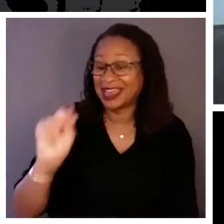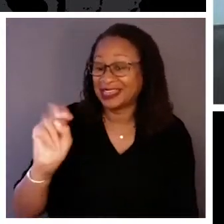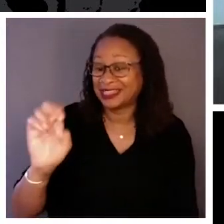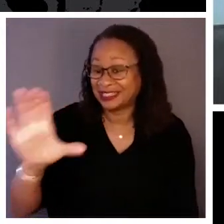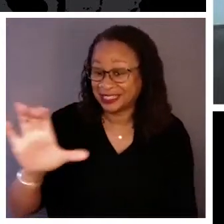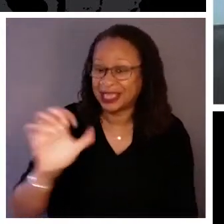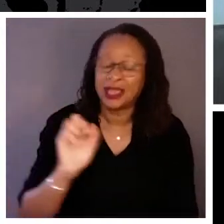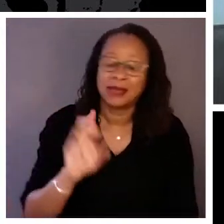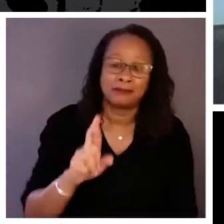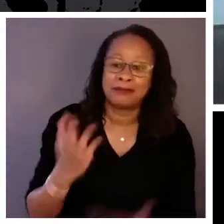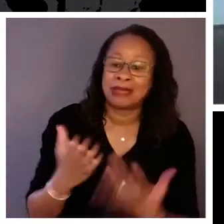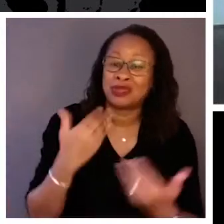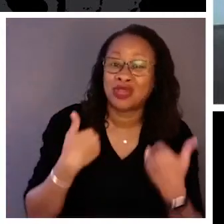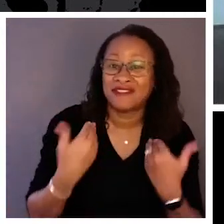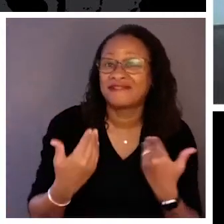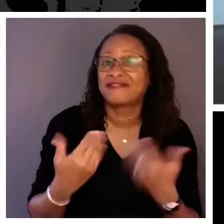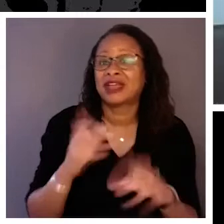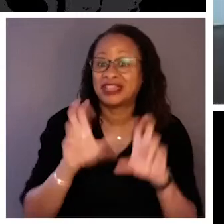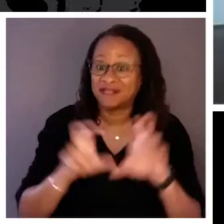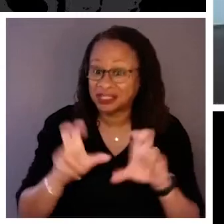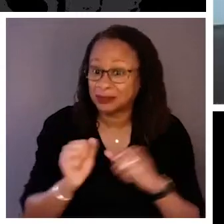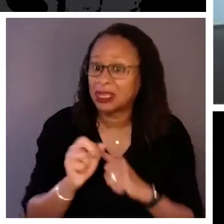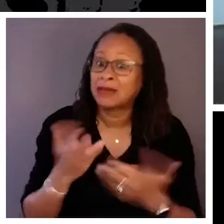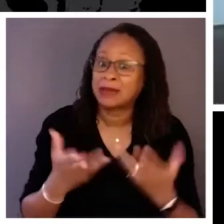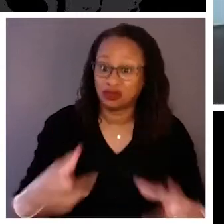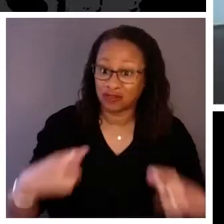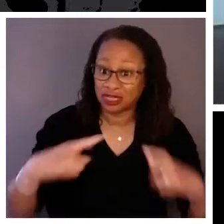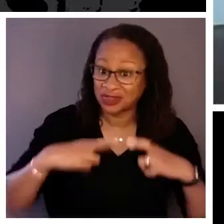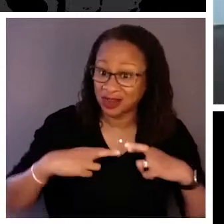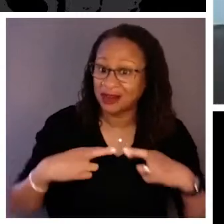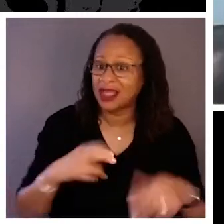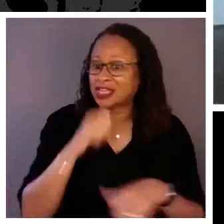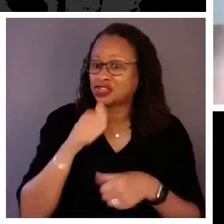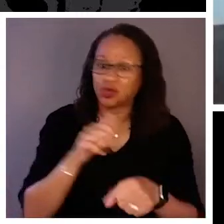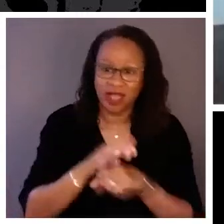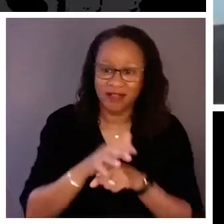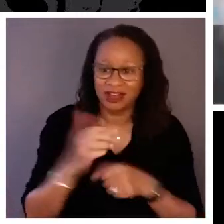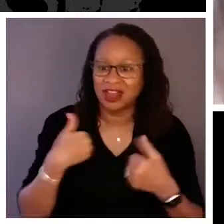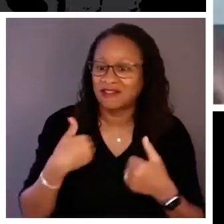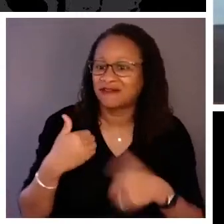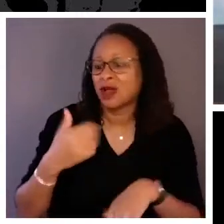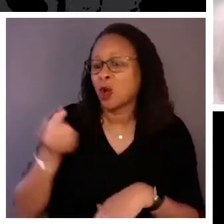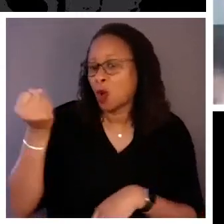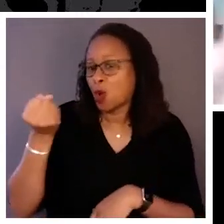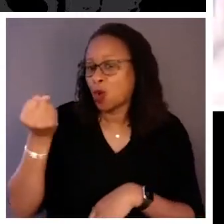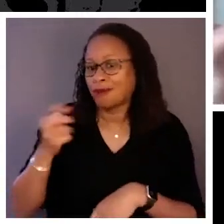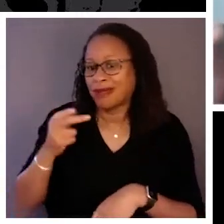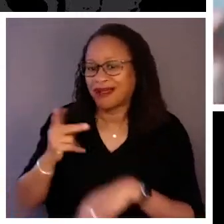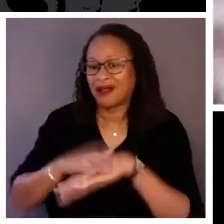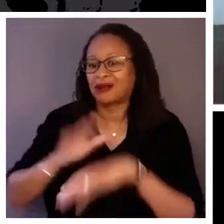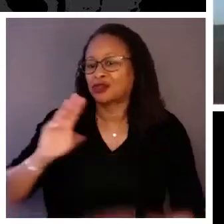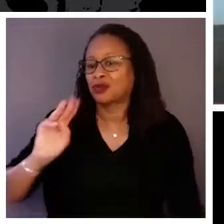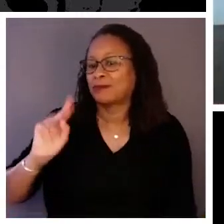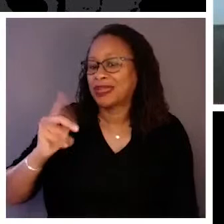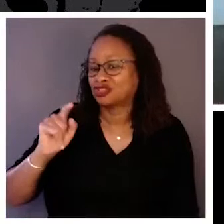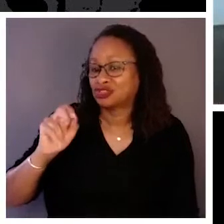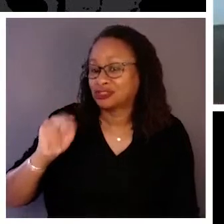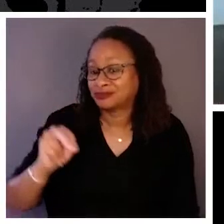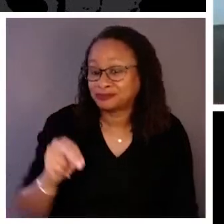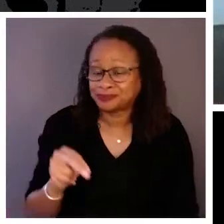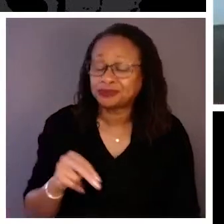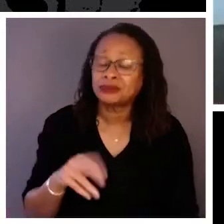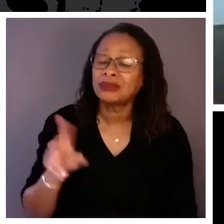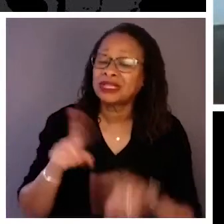and investments. Maybe you're retired and you don't have enough withholding on your pensions. You know, it depends on where your income sources